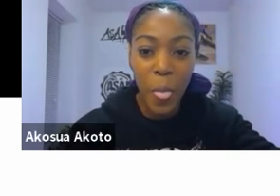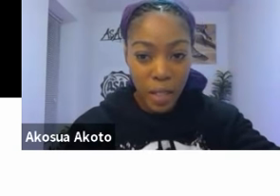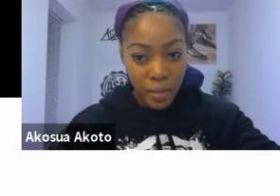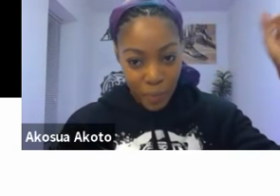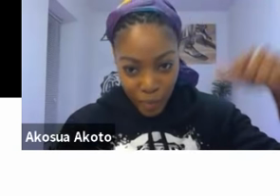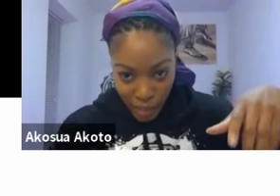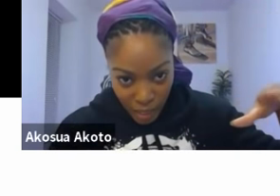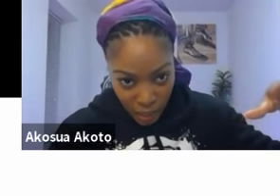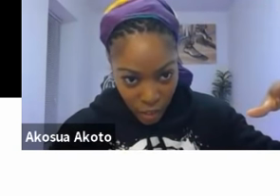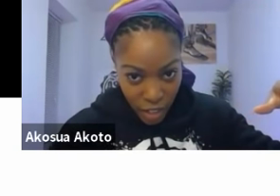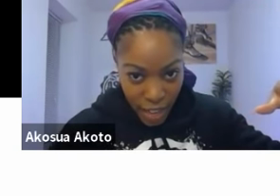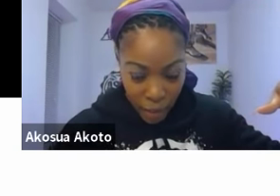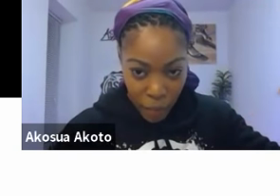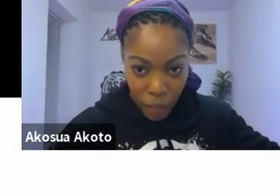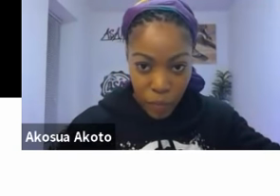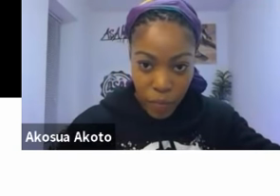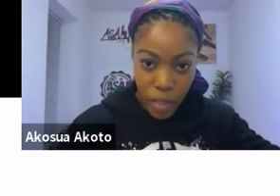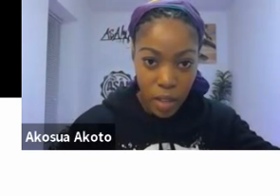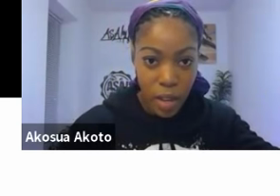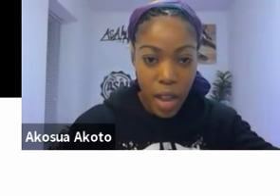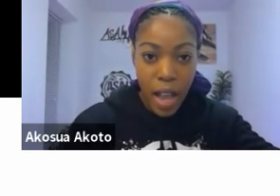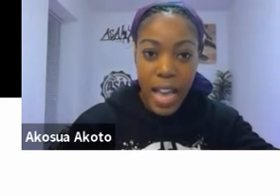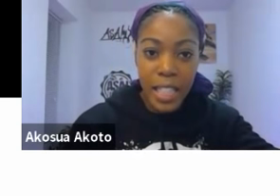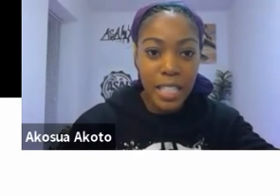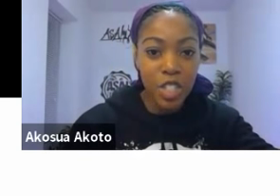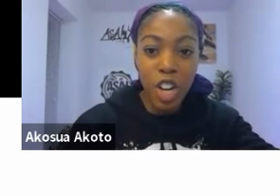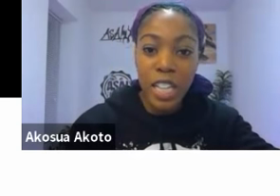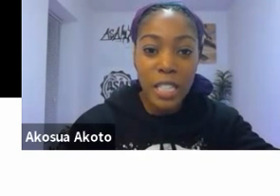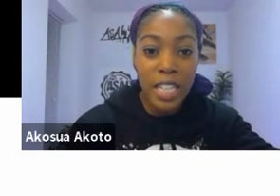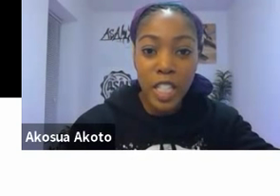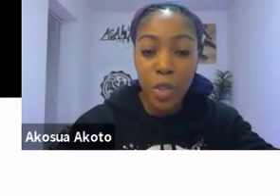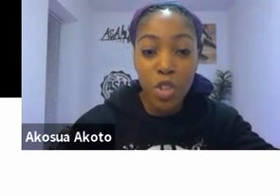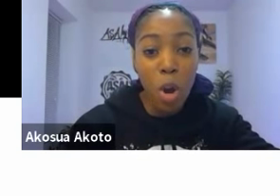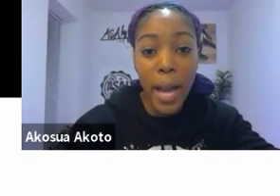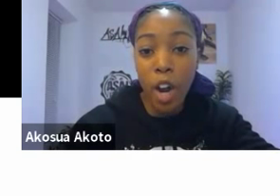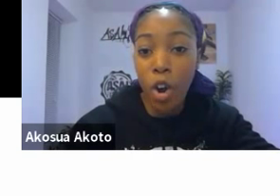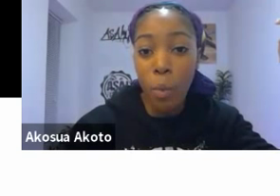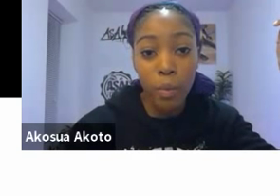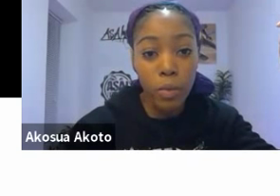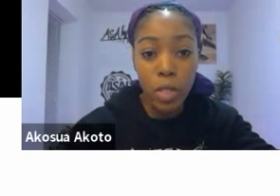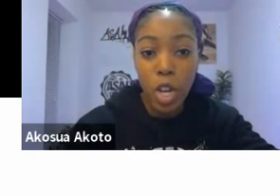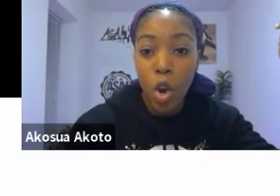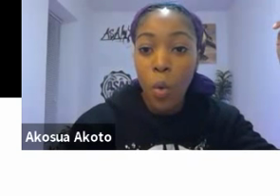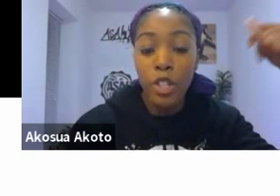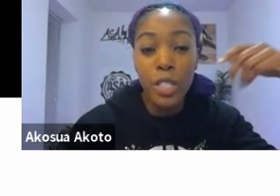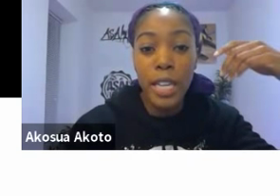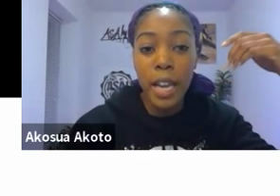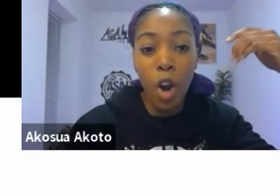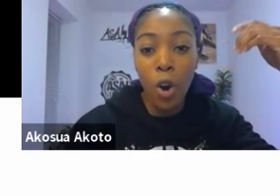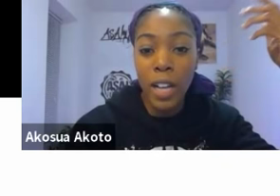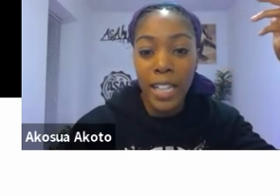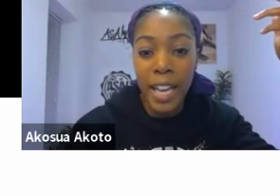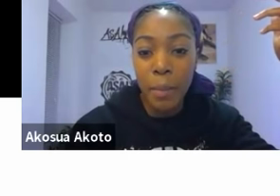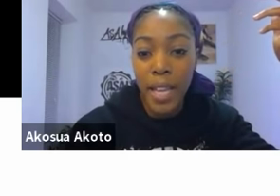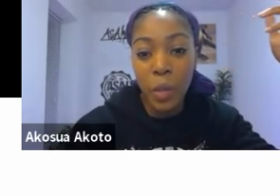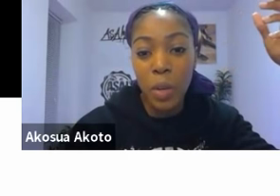two-step, right? And this, you're gonna see this when you go back home. When you see